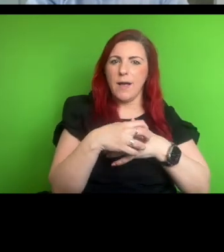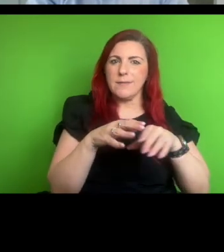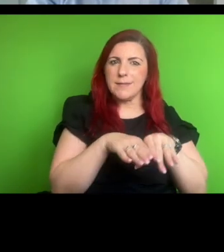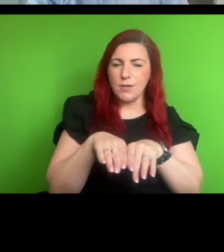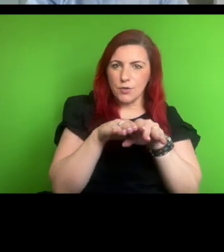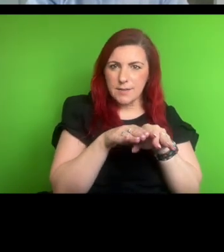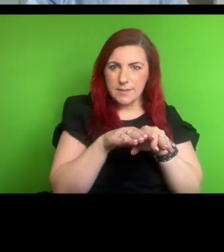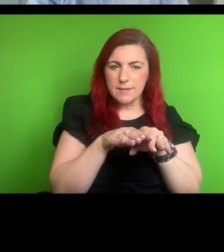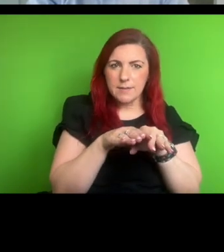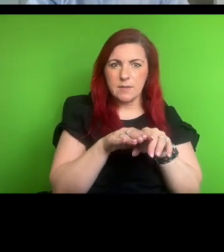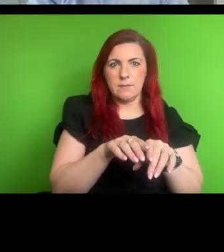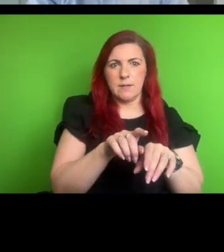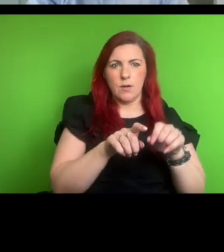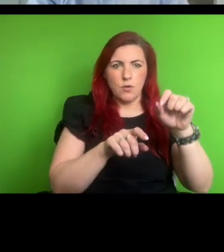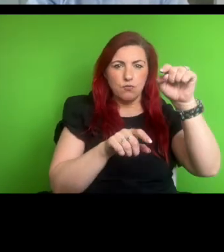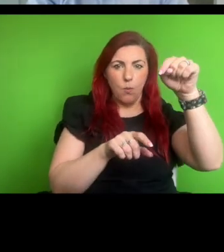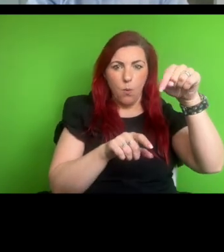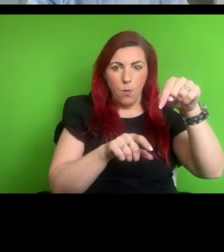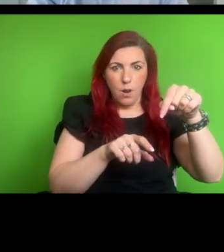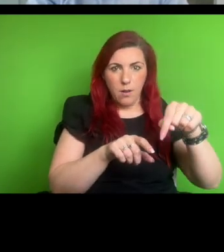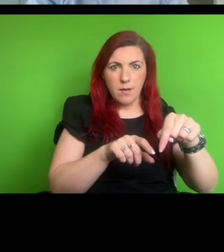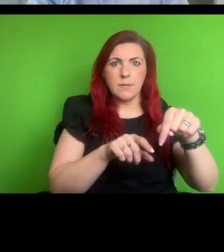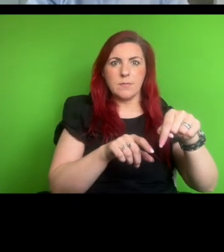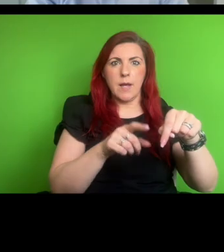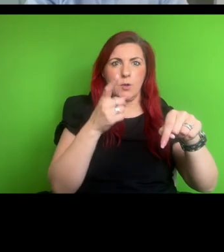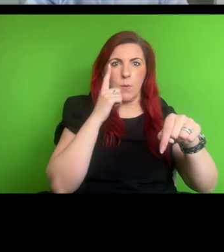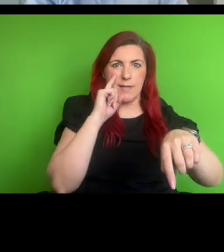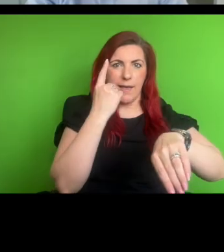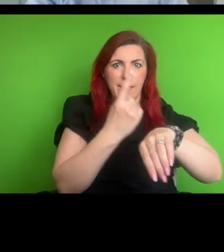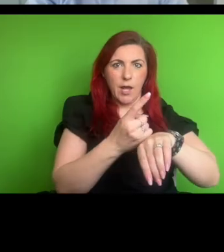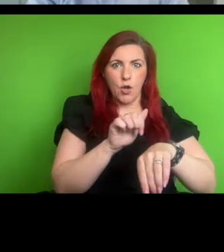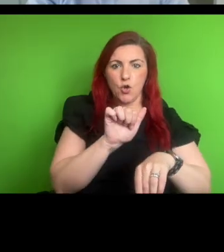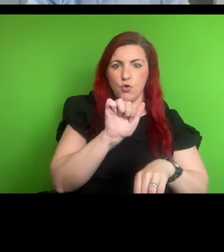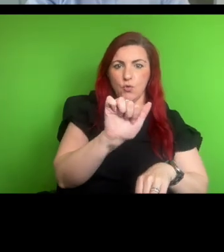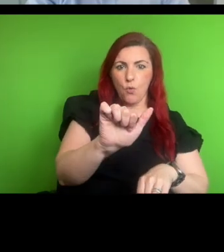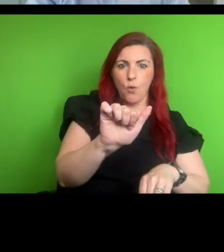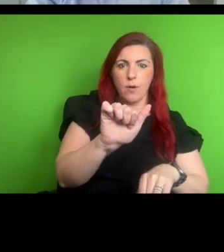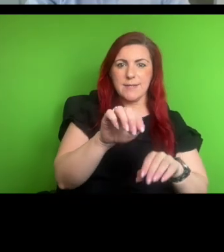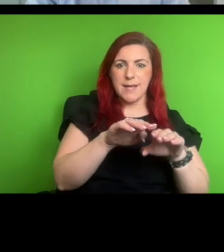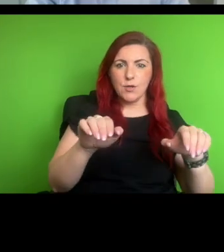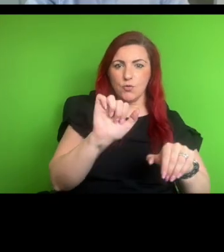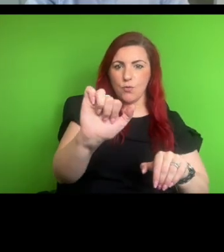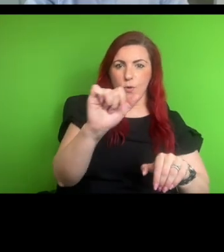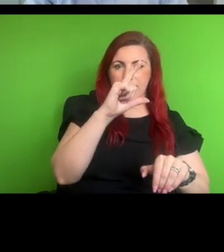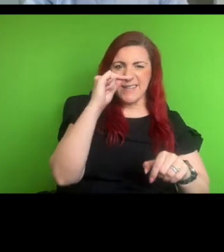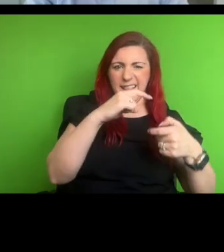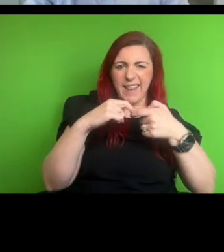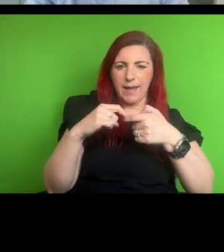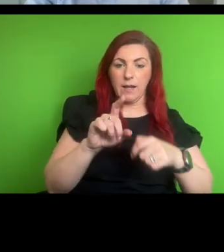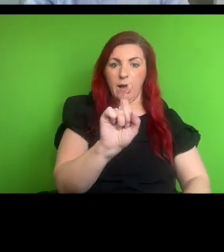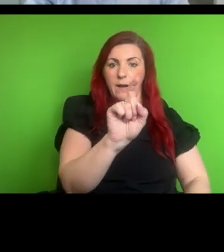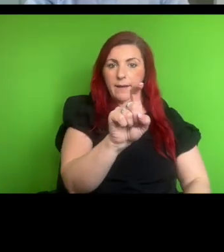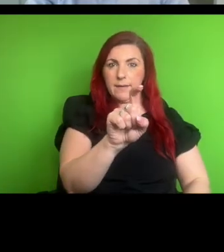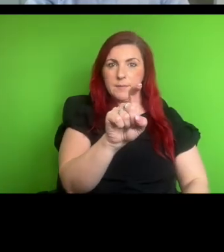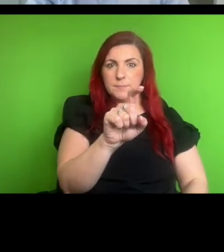page and you'll see the link to your standards, your say. On clicking that, you